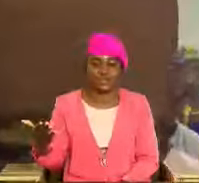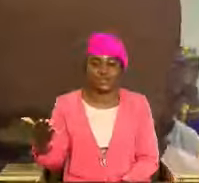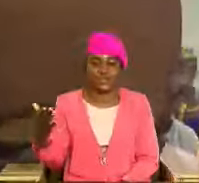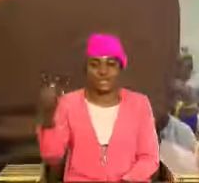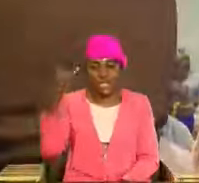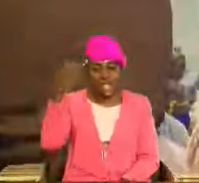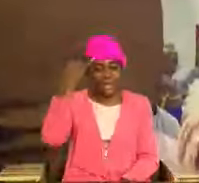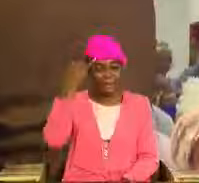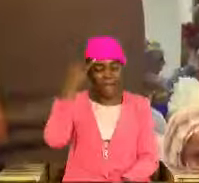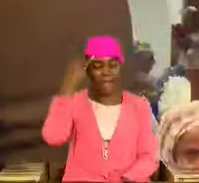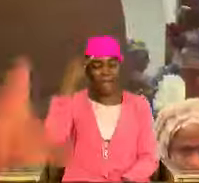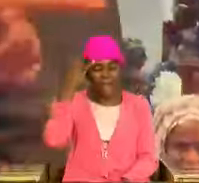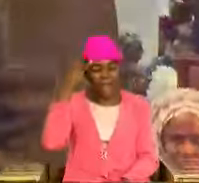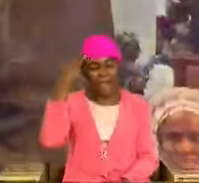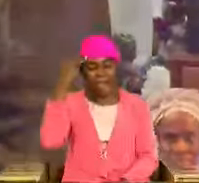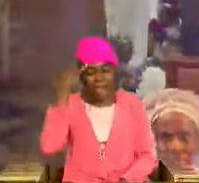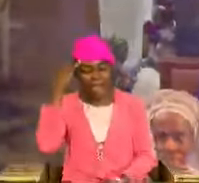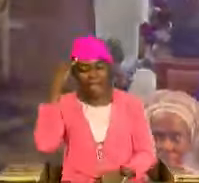of